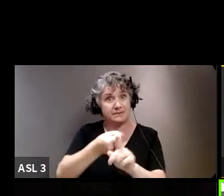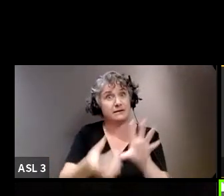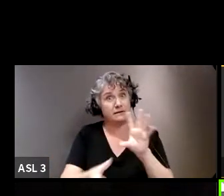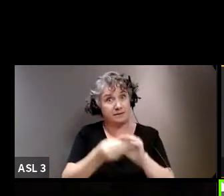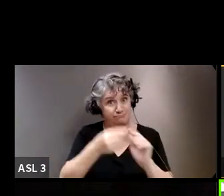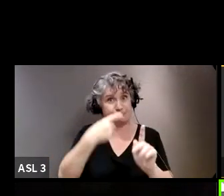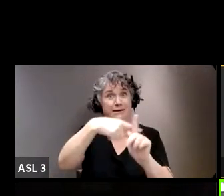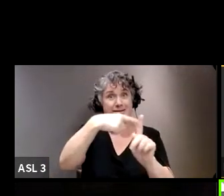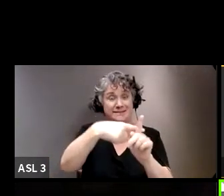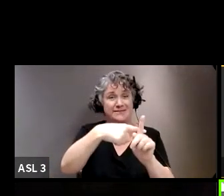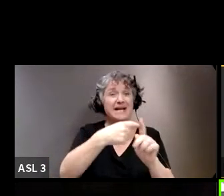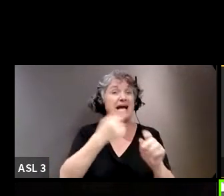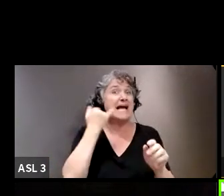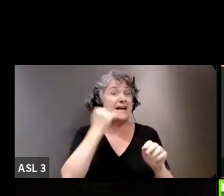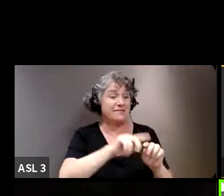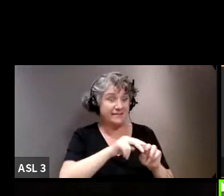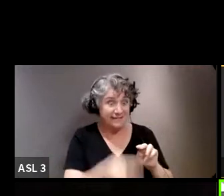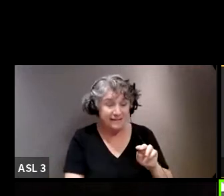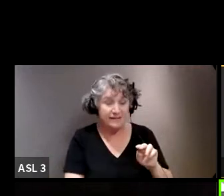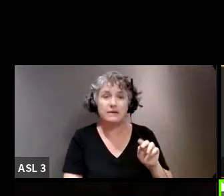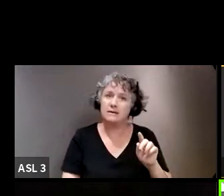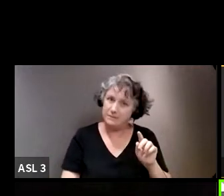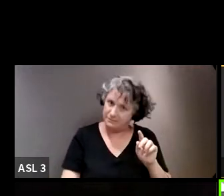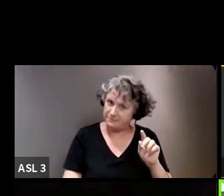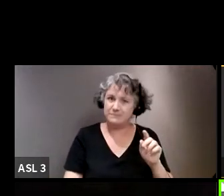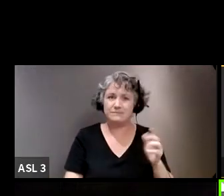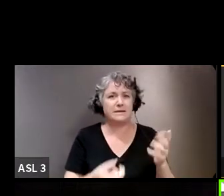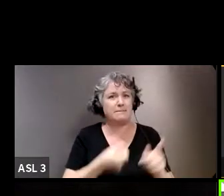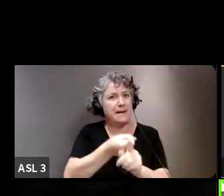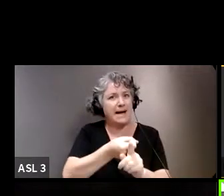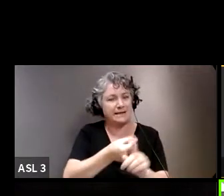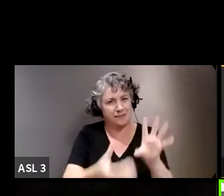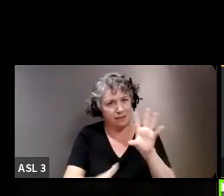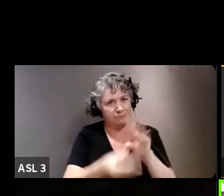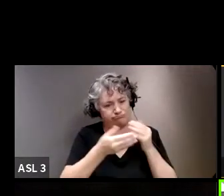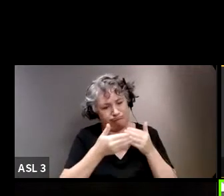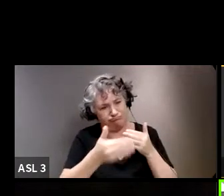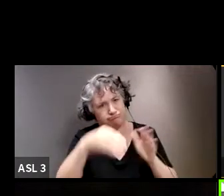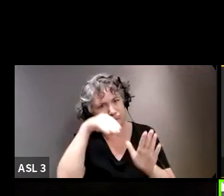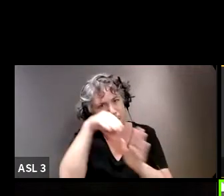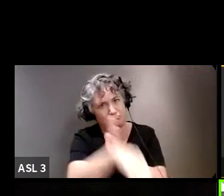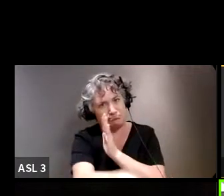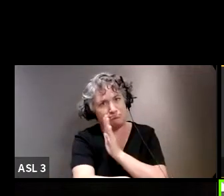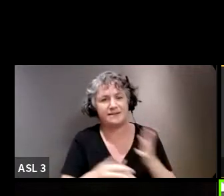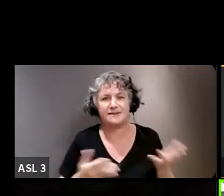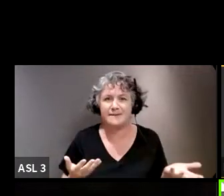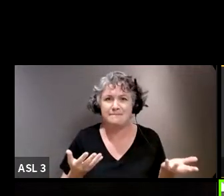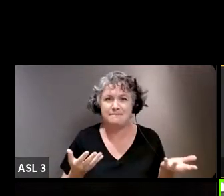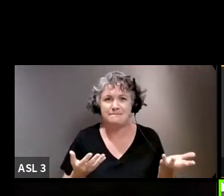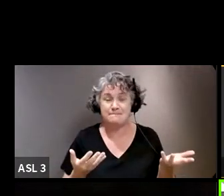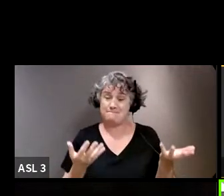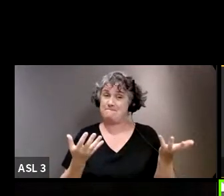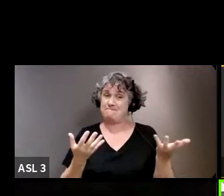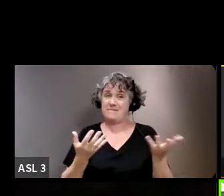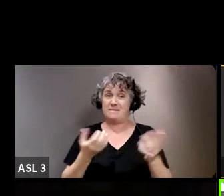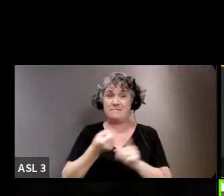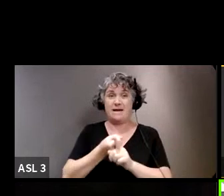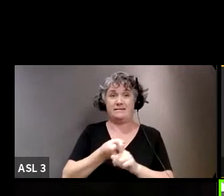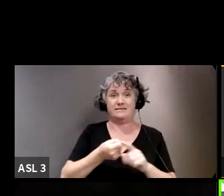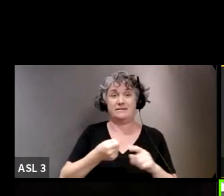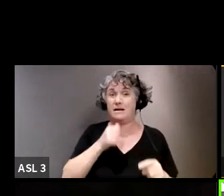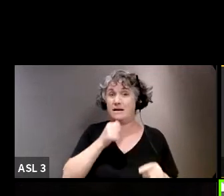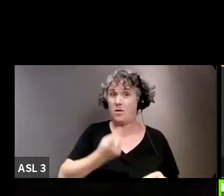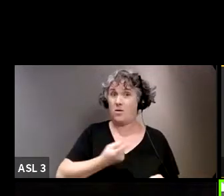effect on the tax base if you decrease the budget you'll have a compounding effect on the ability of this police service not just this chief in